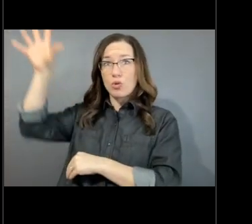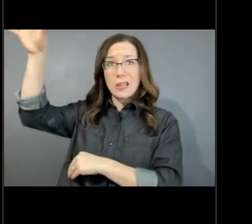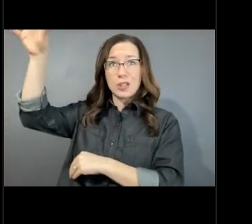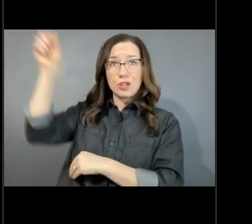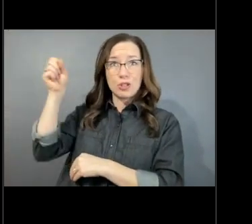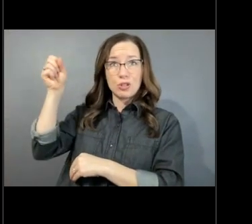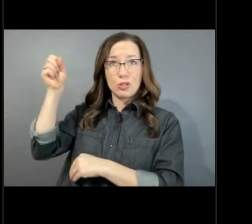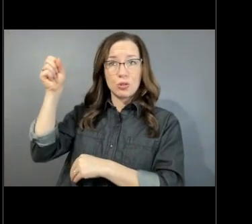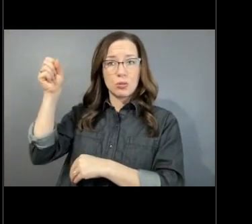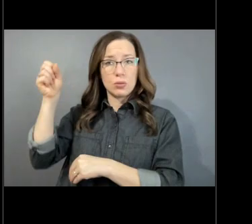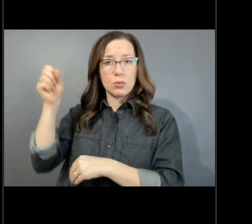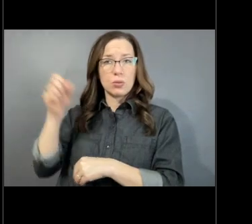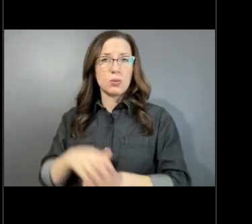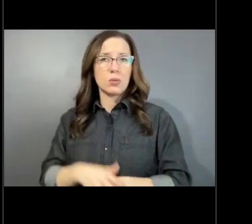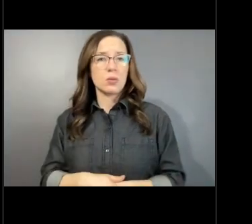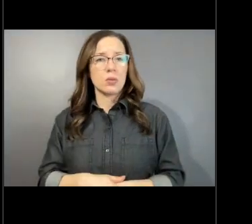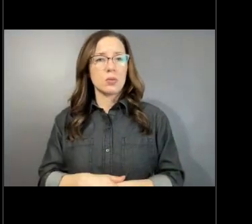height?